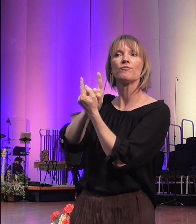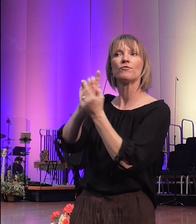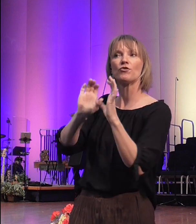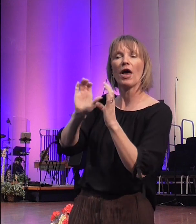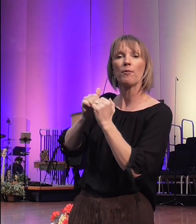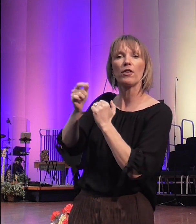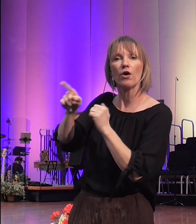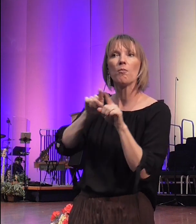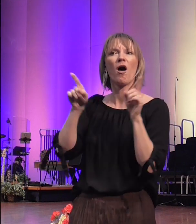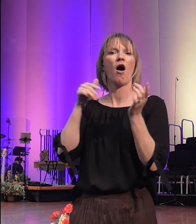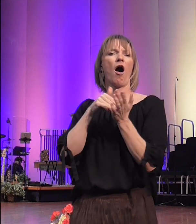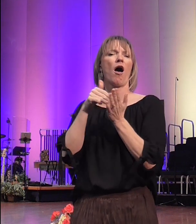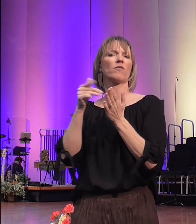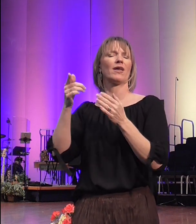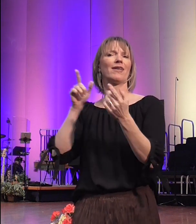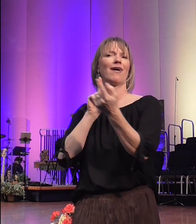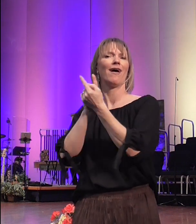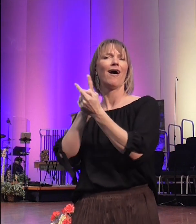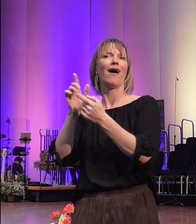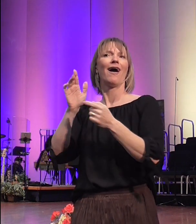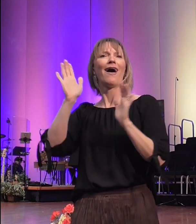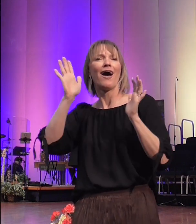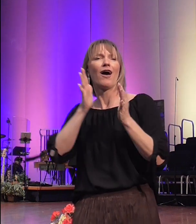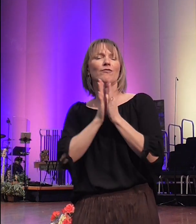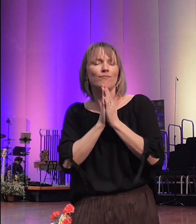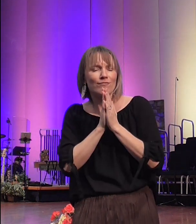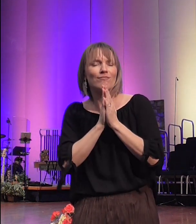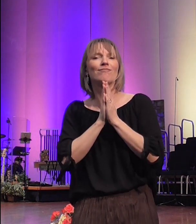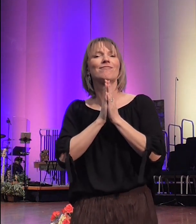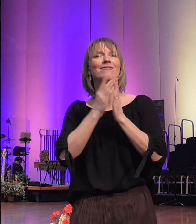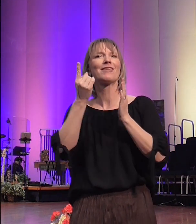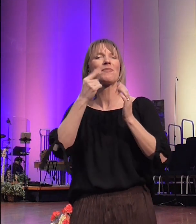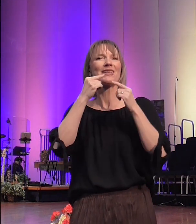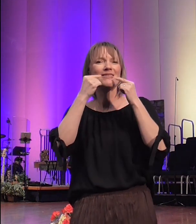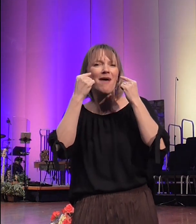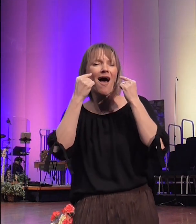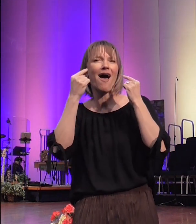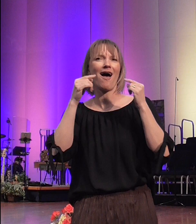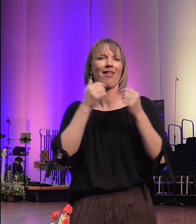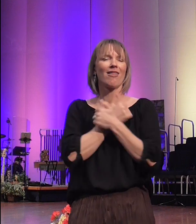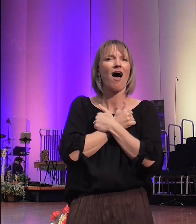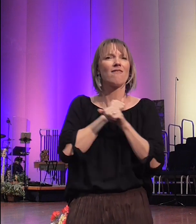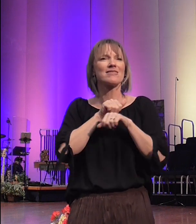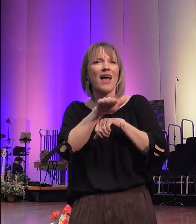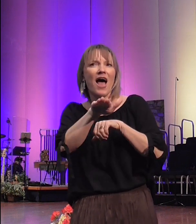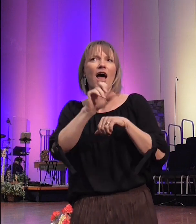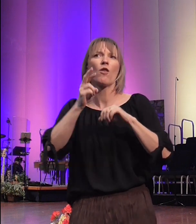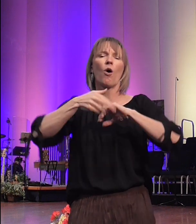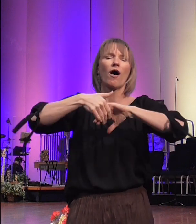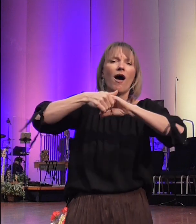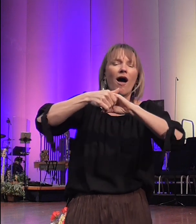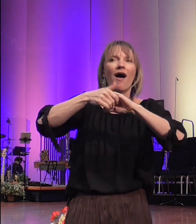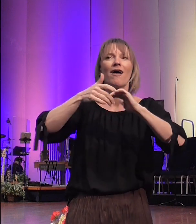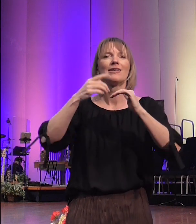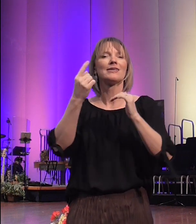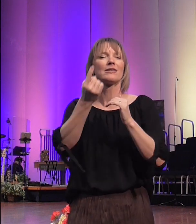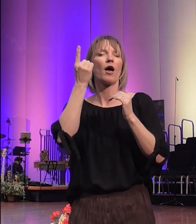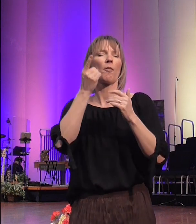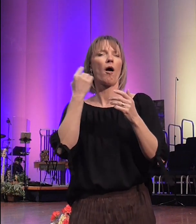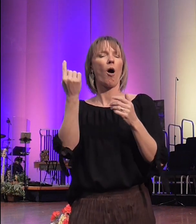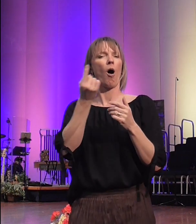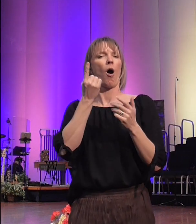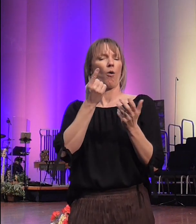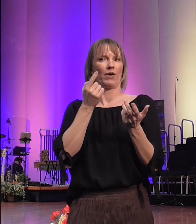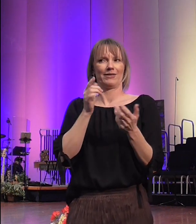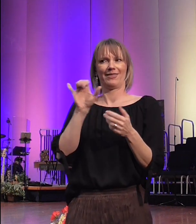would often be down in this area and she would greet me warmly, or she would smile and send love or come up and take my hands. That's how